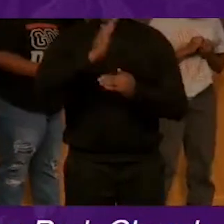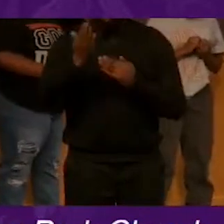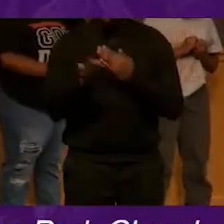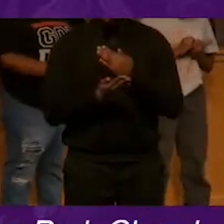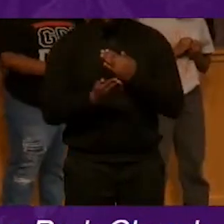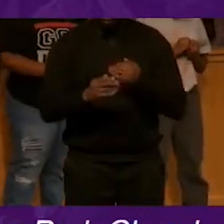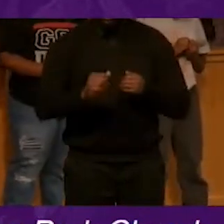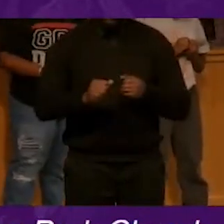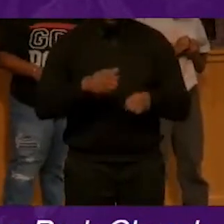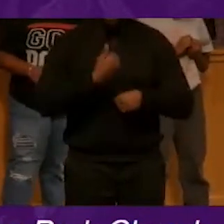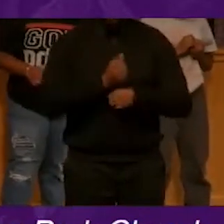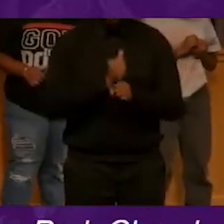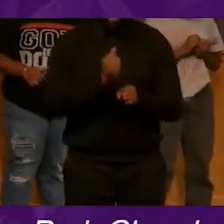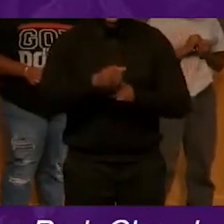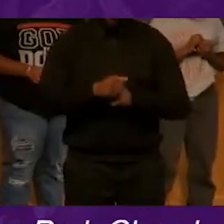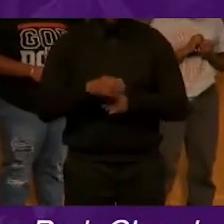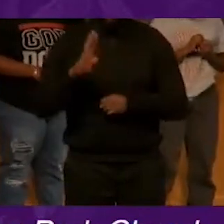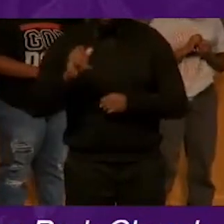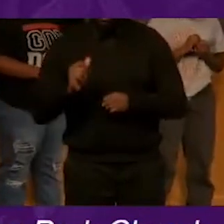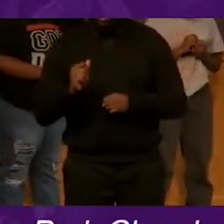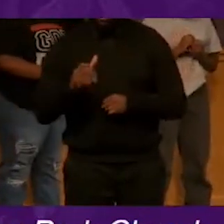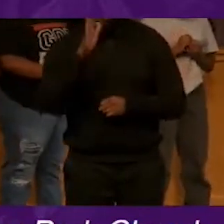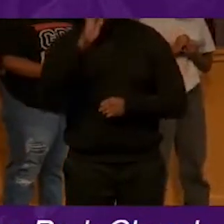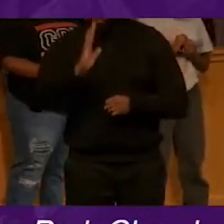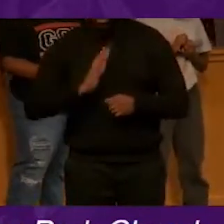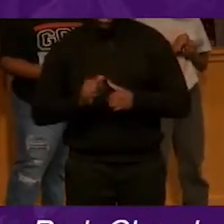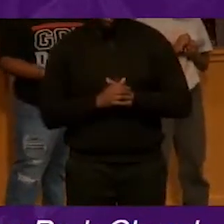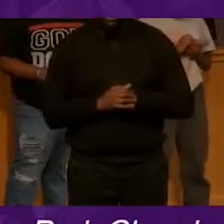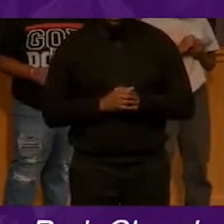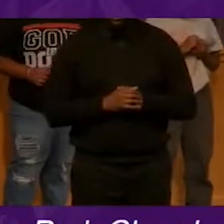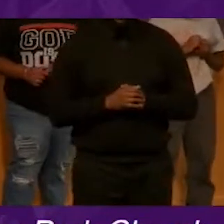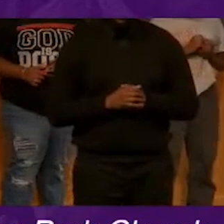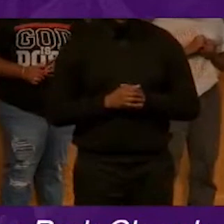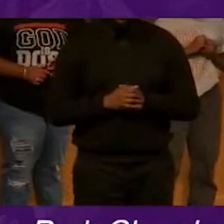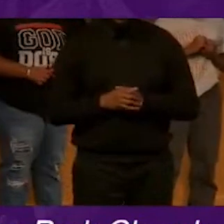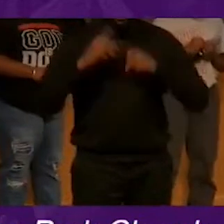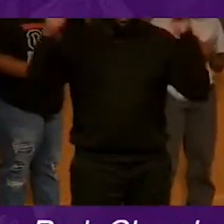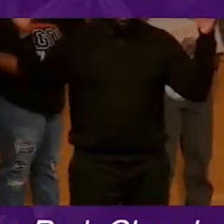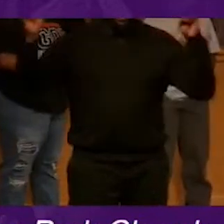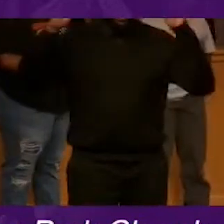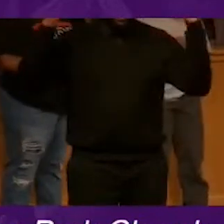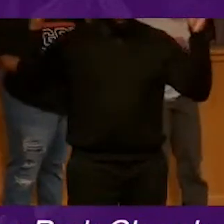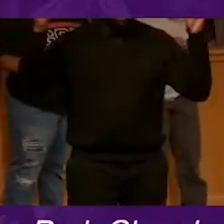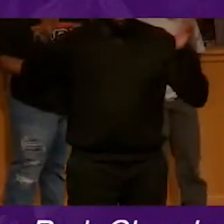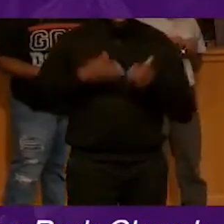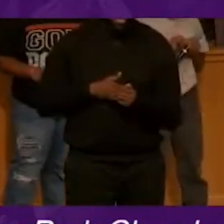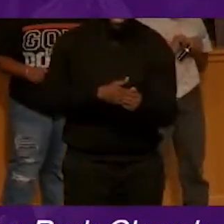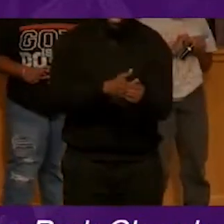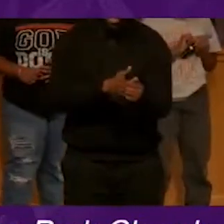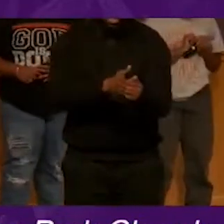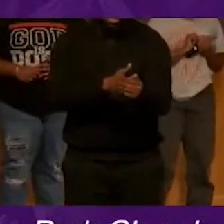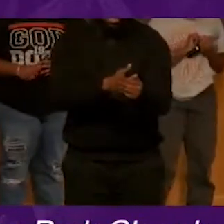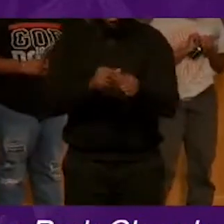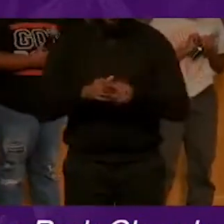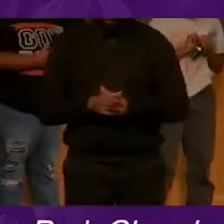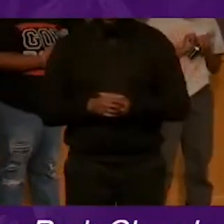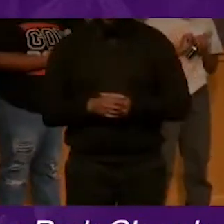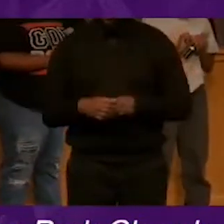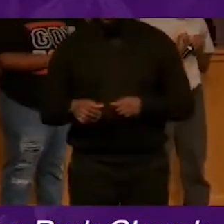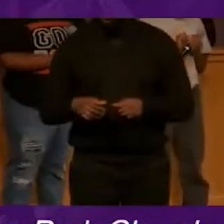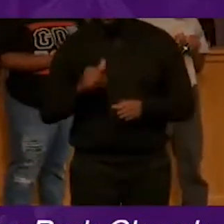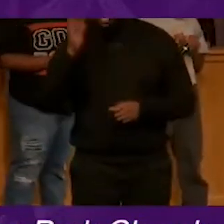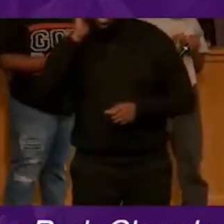women. We're also going to pray for the journey ahead. And today we're celebrating our leading lady. You can go ahead and give it up for her